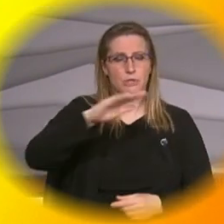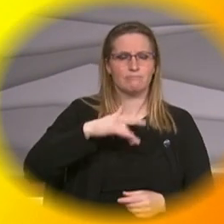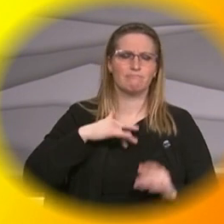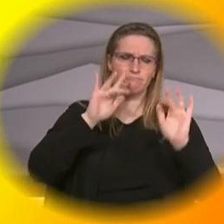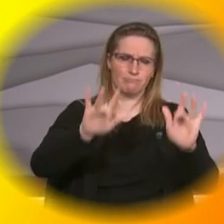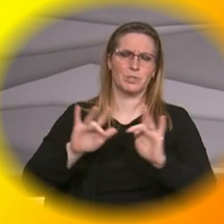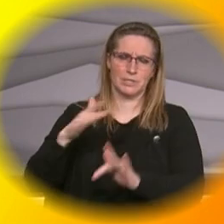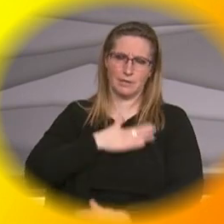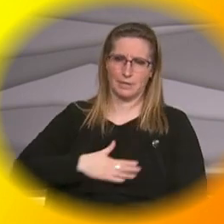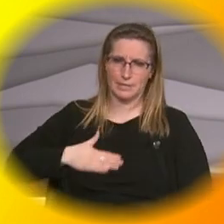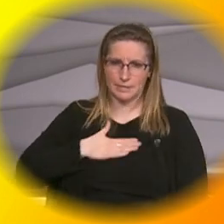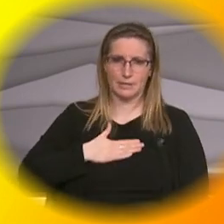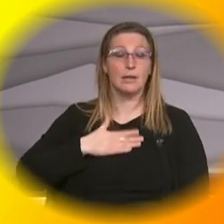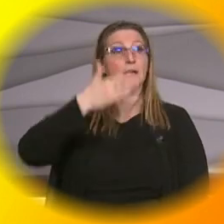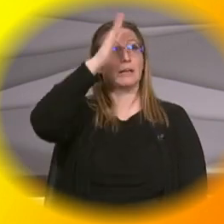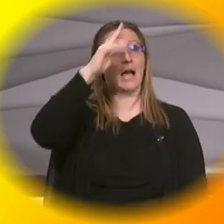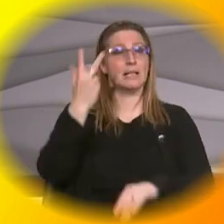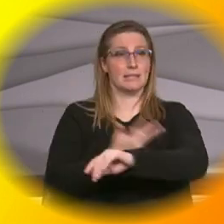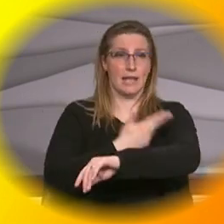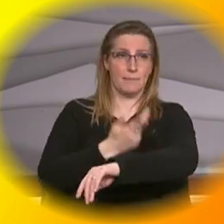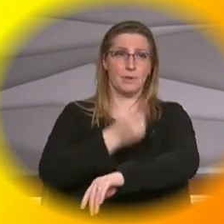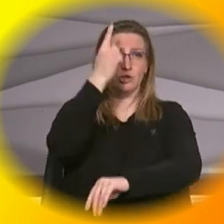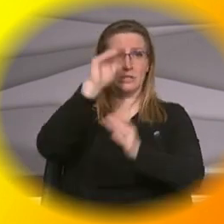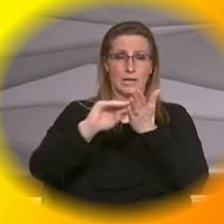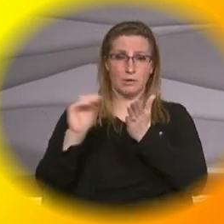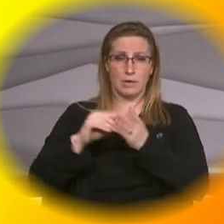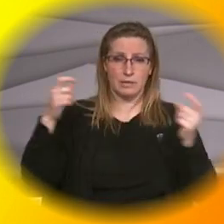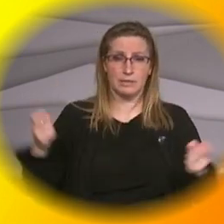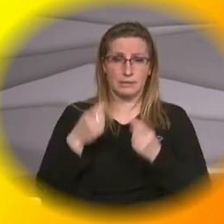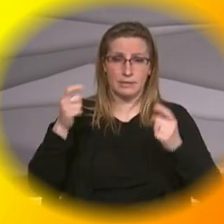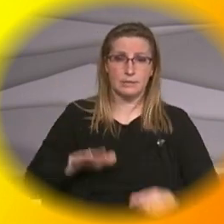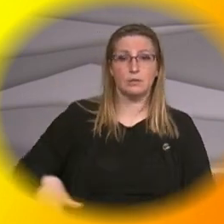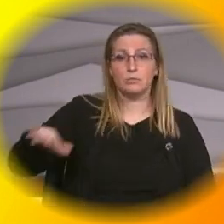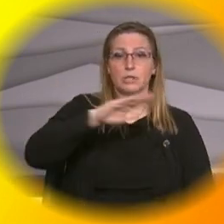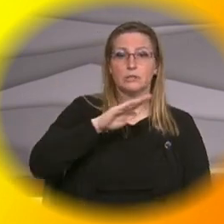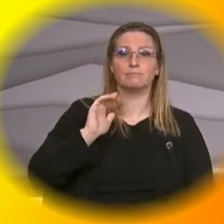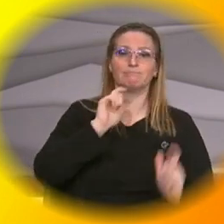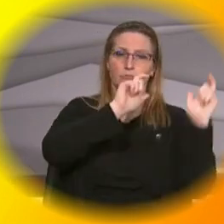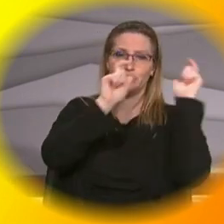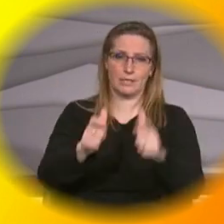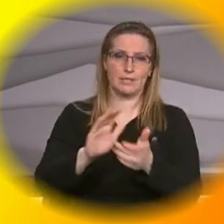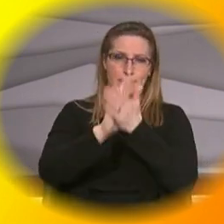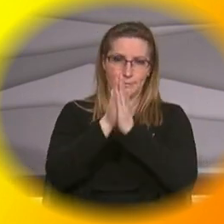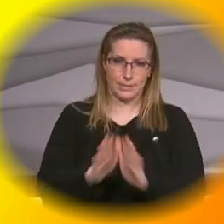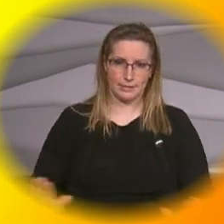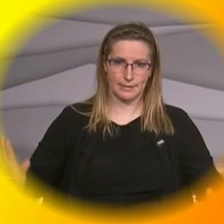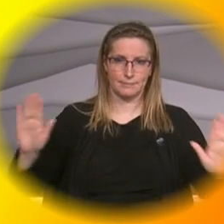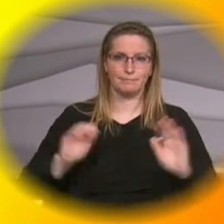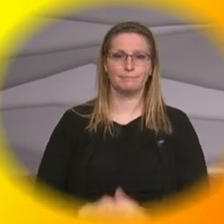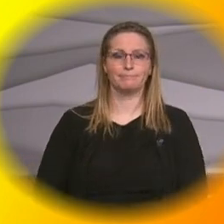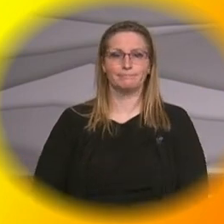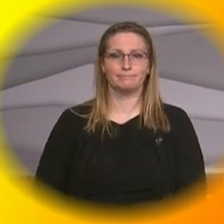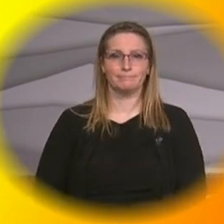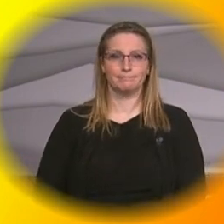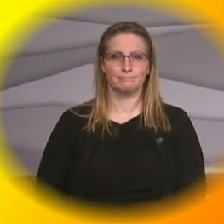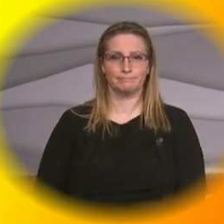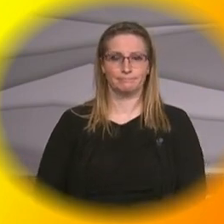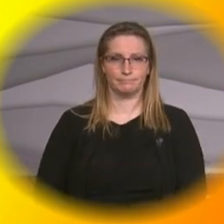world. Have mercy on us. Lamb of God, you take away the sins of the world. Grant us peace.